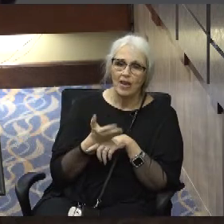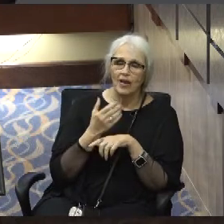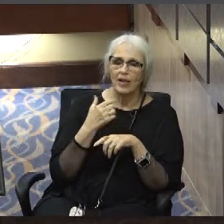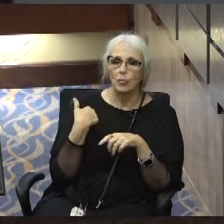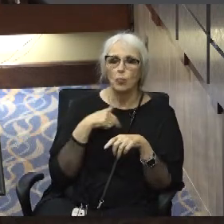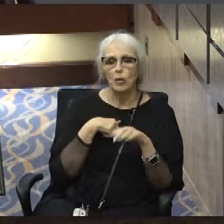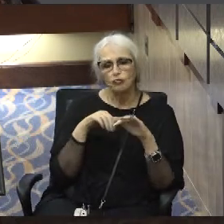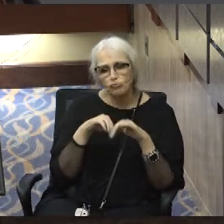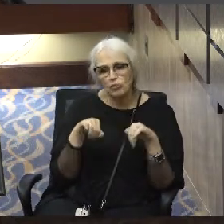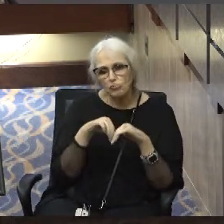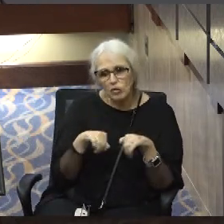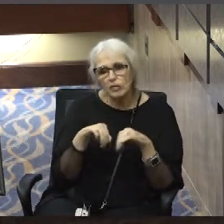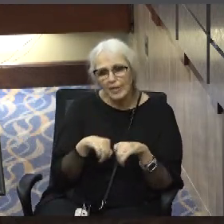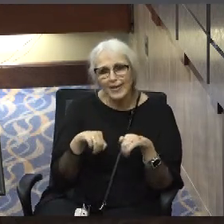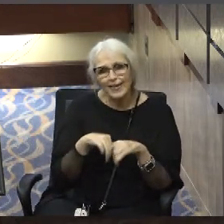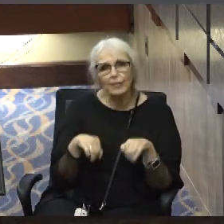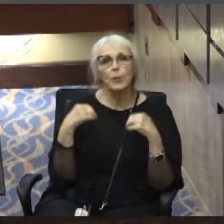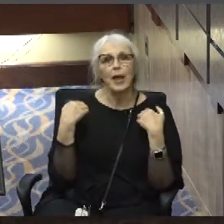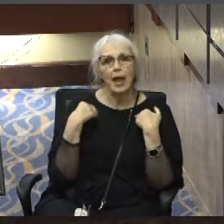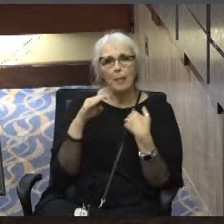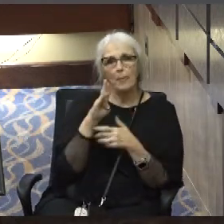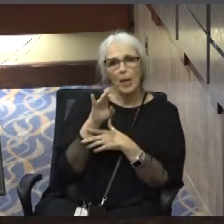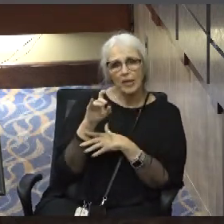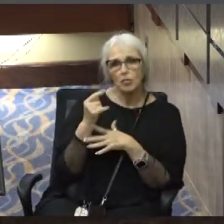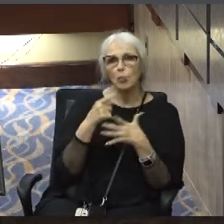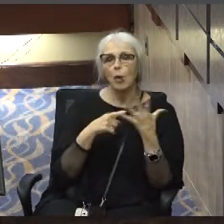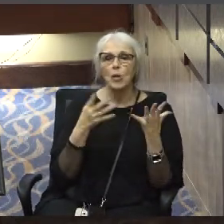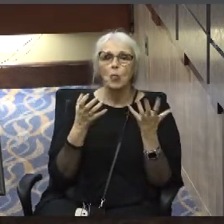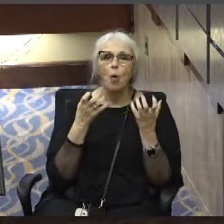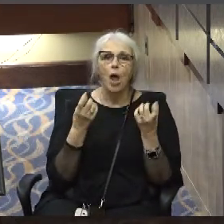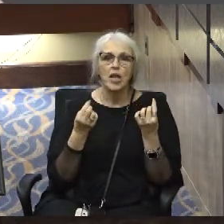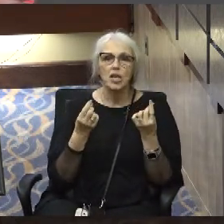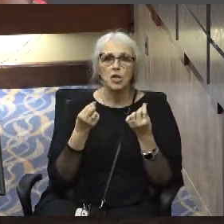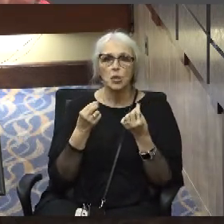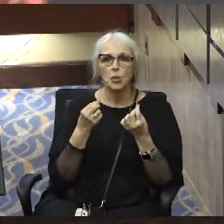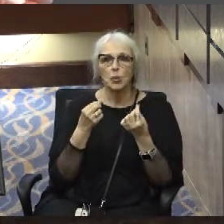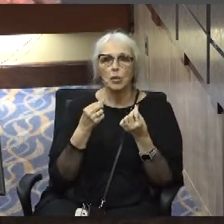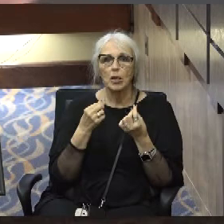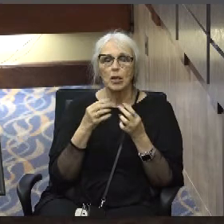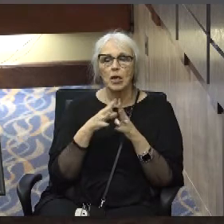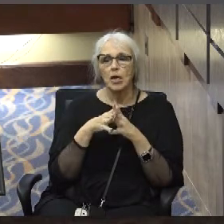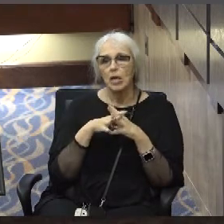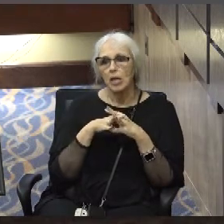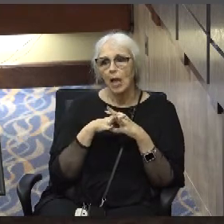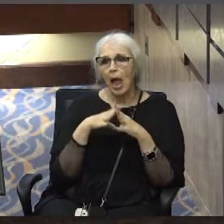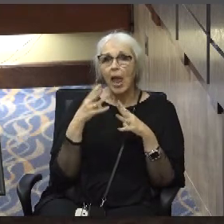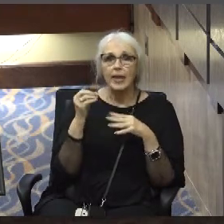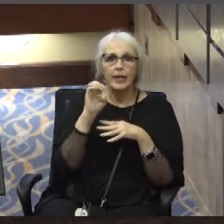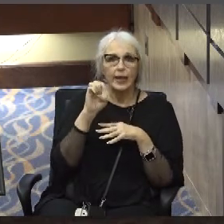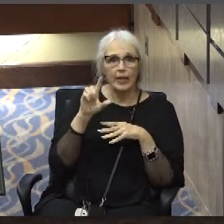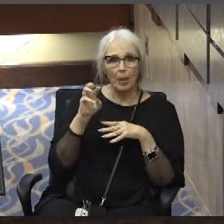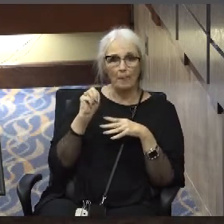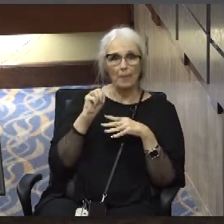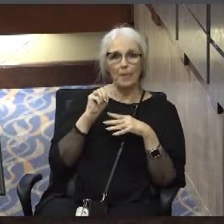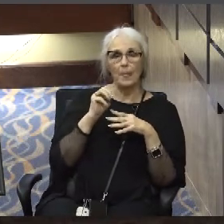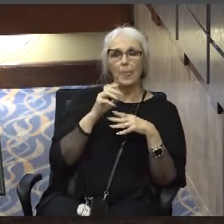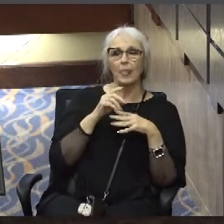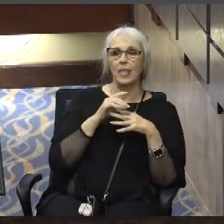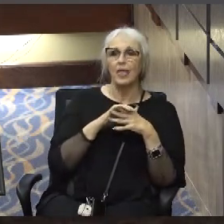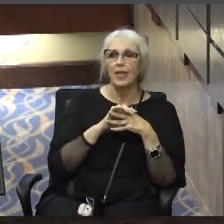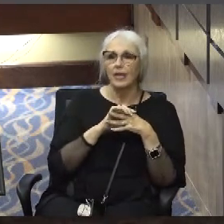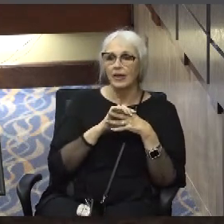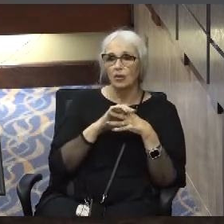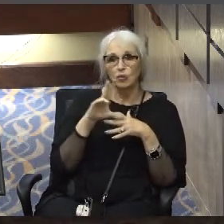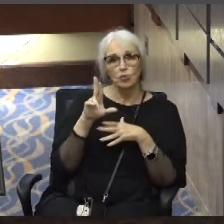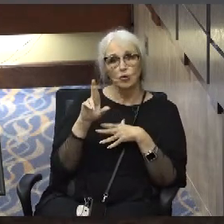digging down, we have a budget for what we want to do, and then I know we had the same issue on Elm when we had the